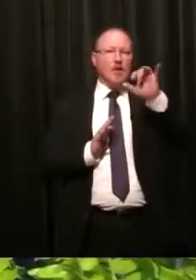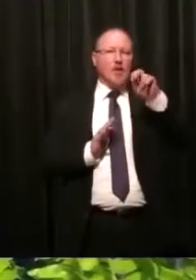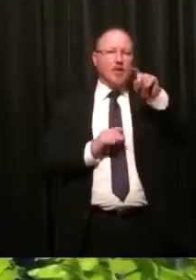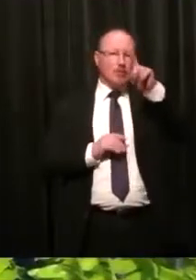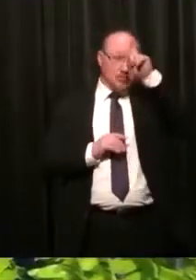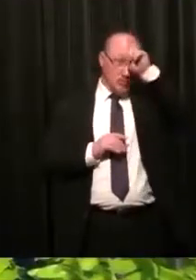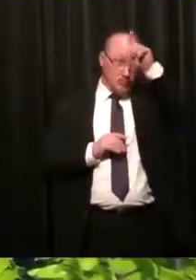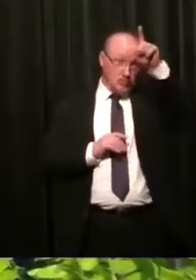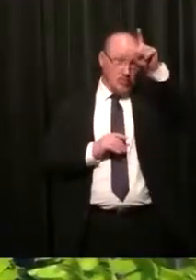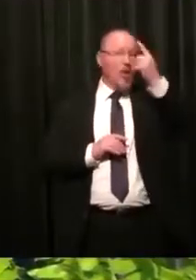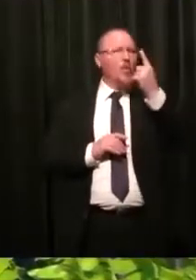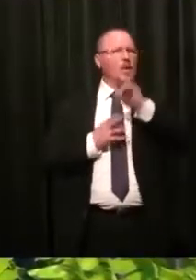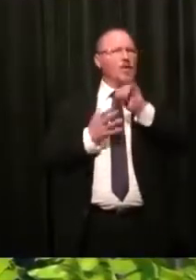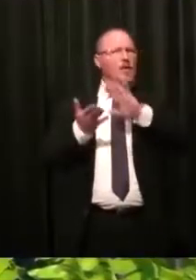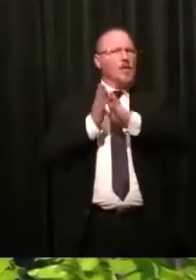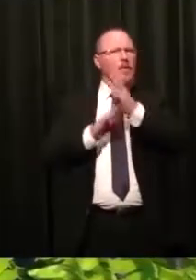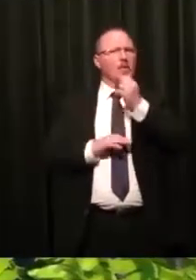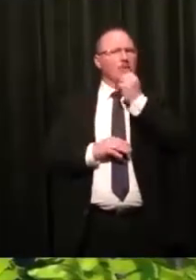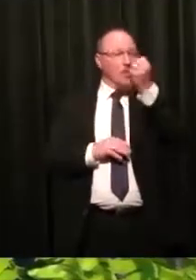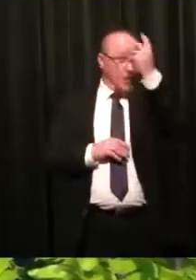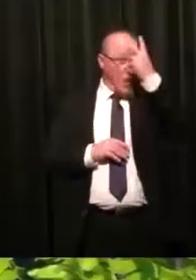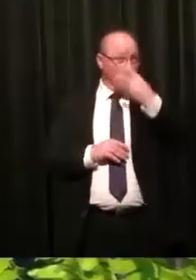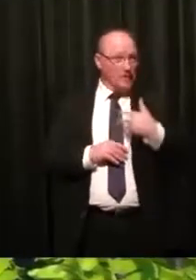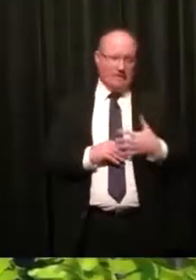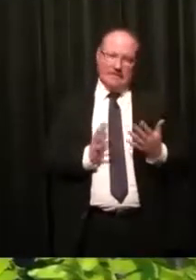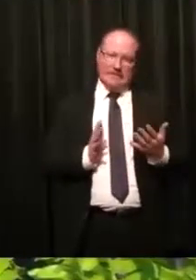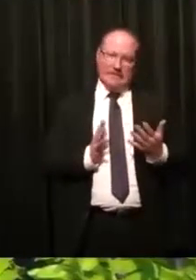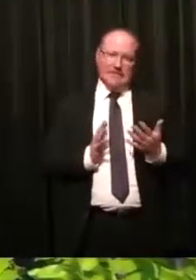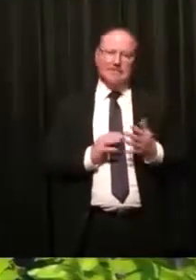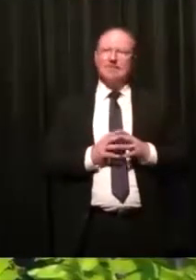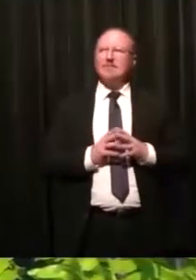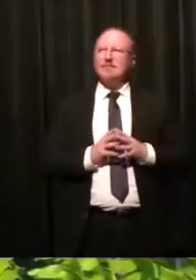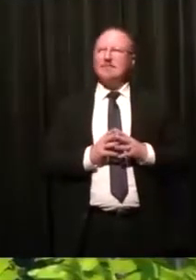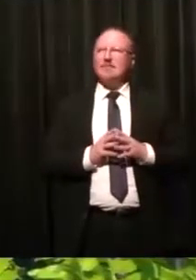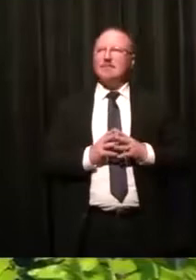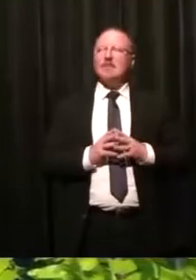that unicorn, the one that turns out to be a goat,